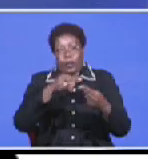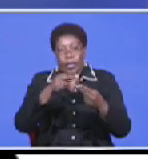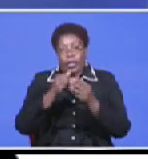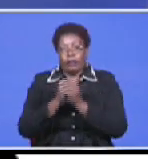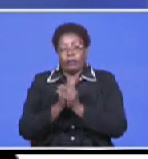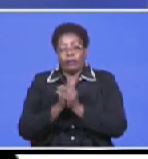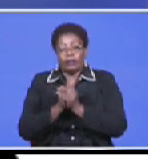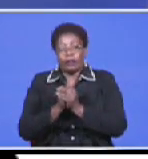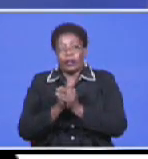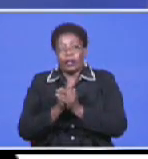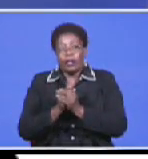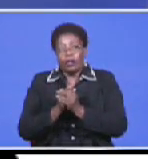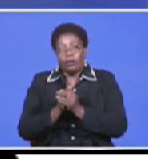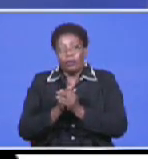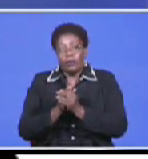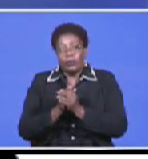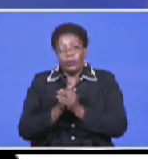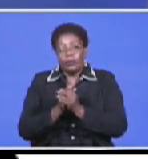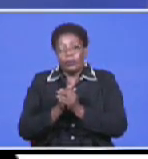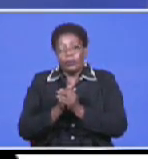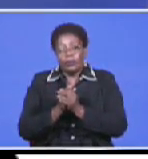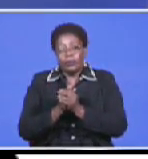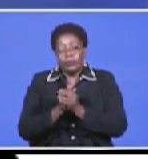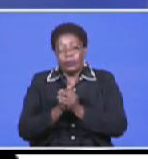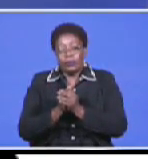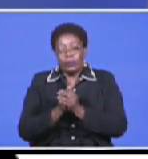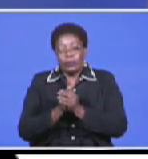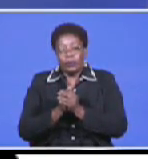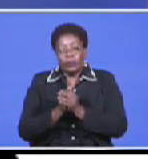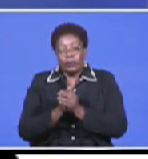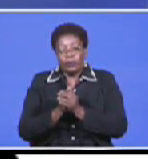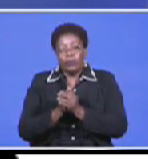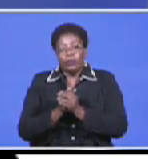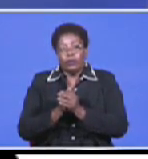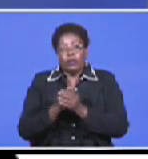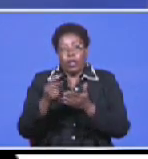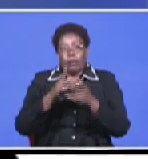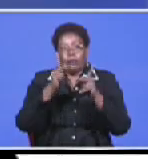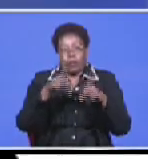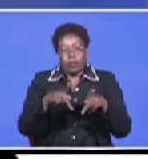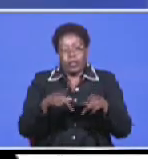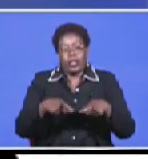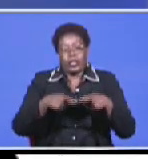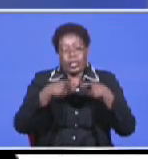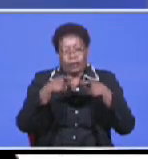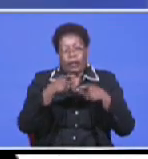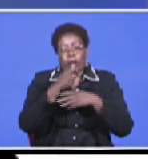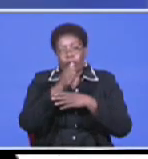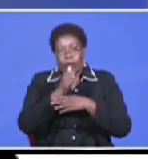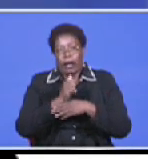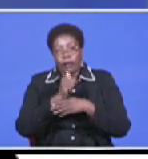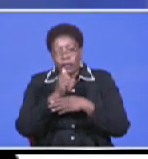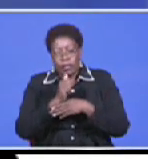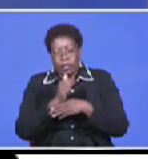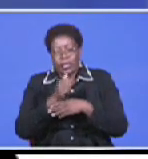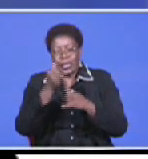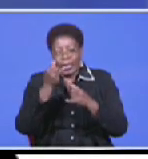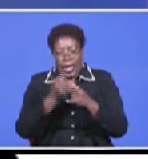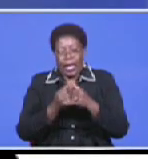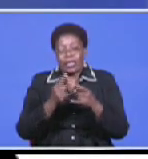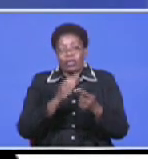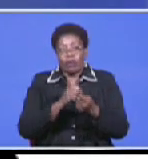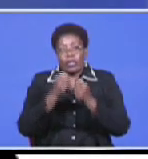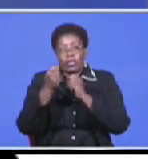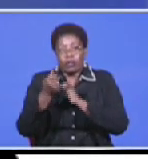receive first consideration in order to provide them with the requisite privacy. It is anticipated that the final transition to